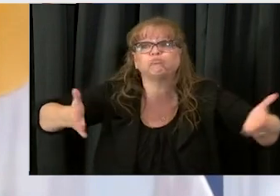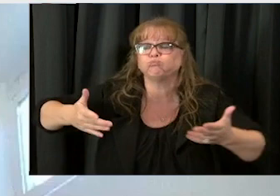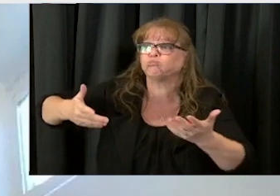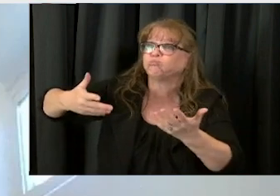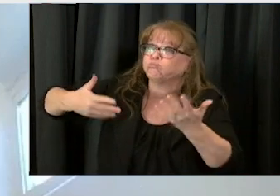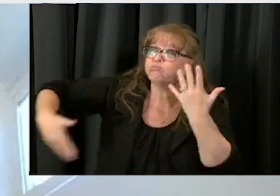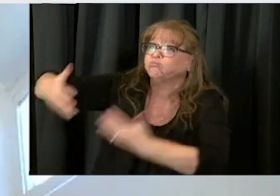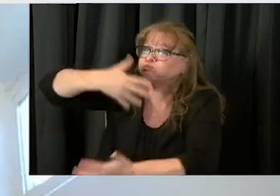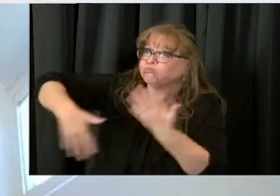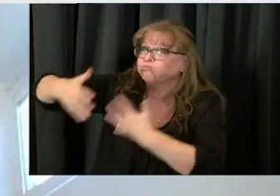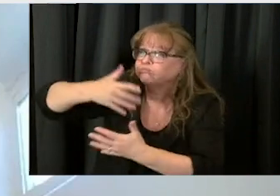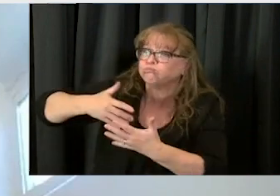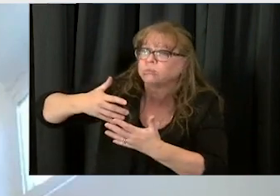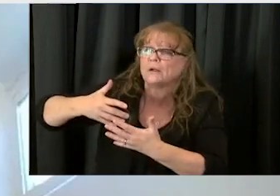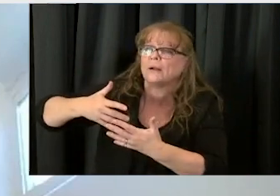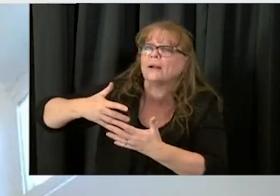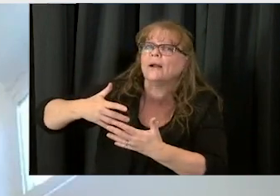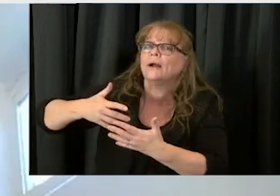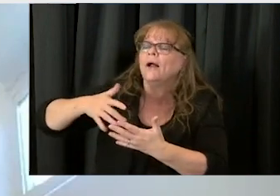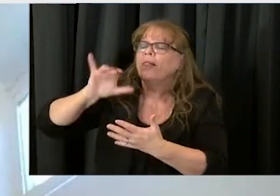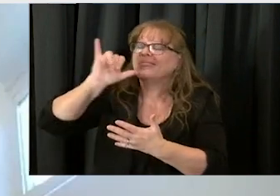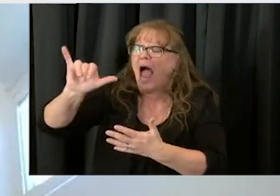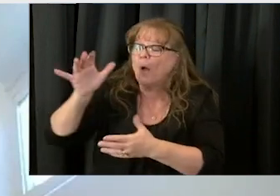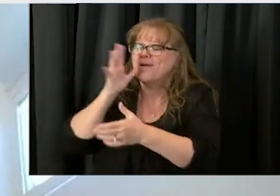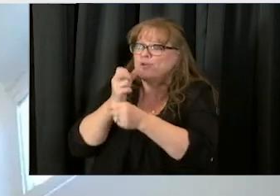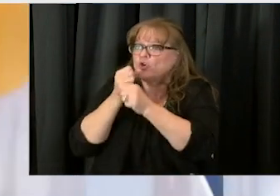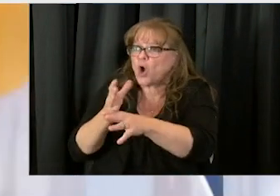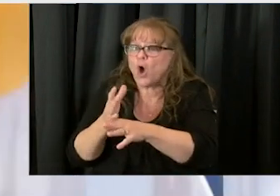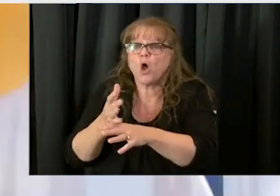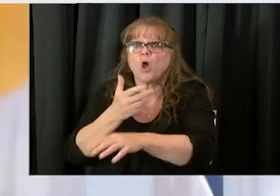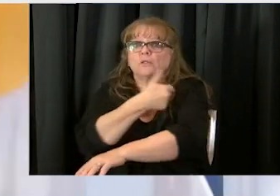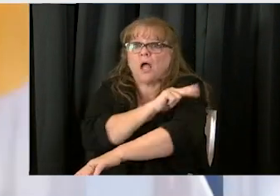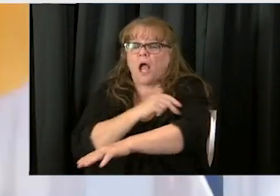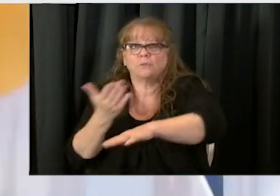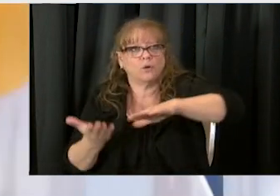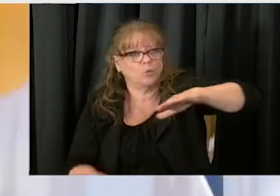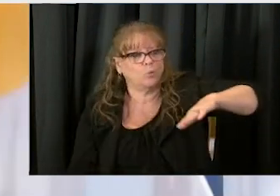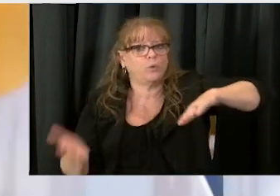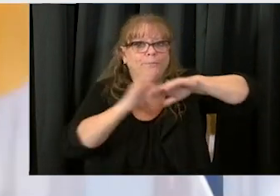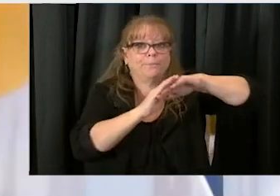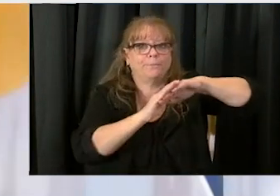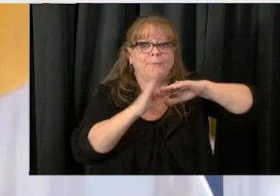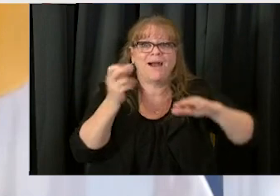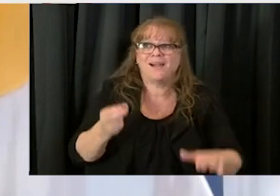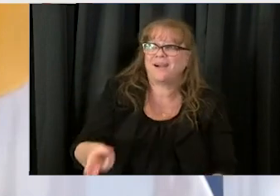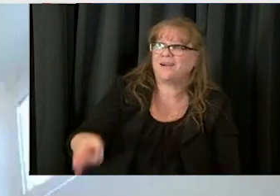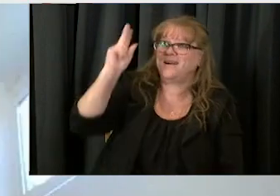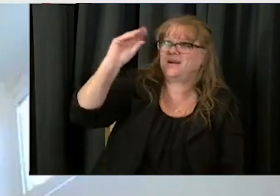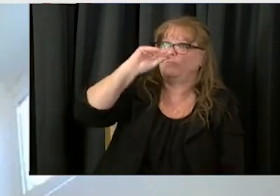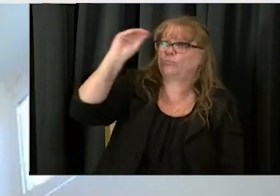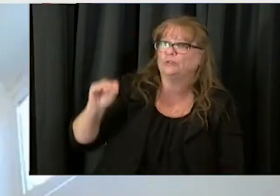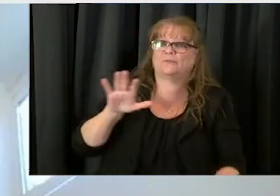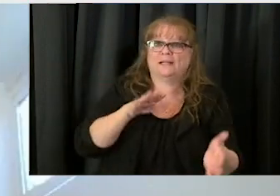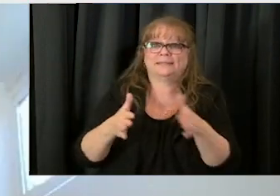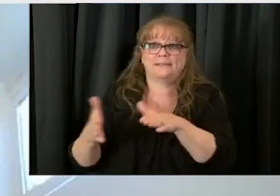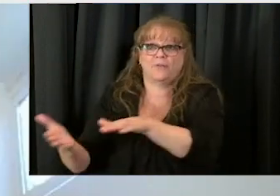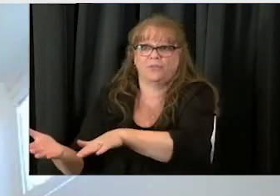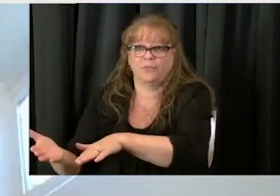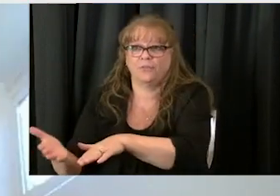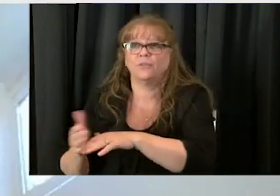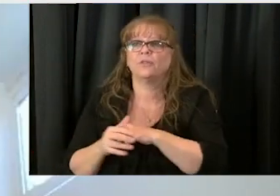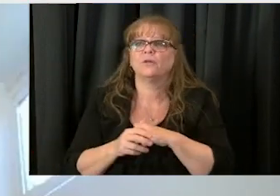just to follow up on that, that there was a data connection error that has been